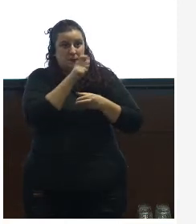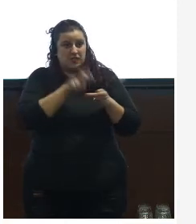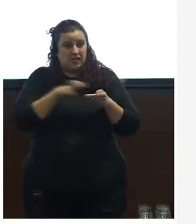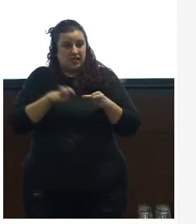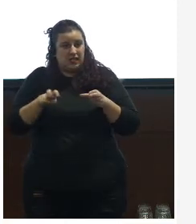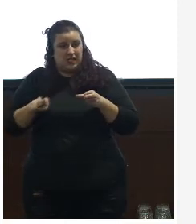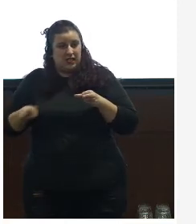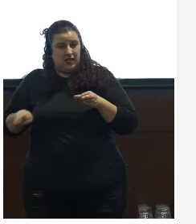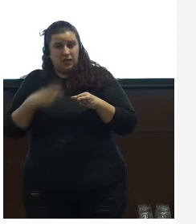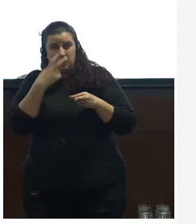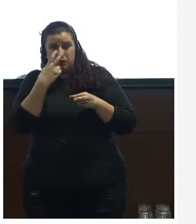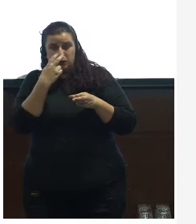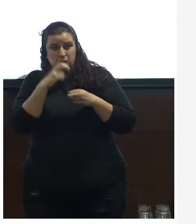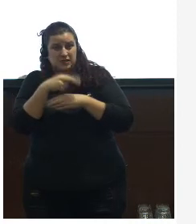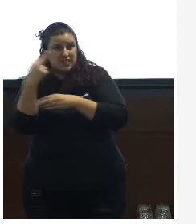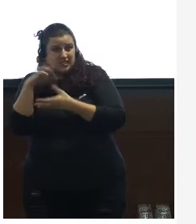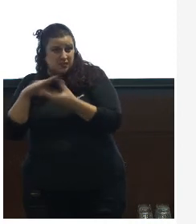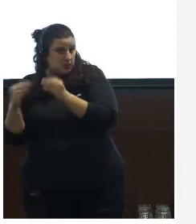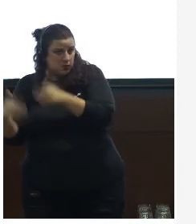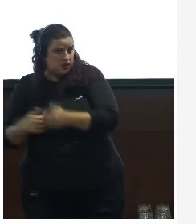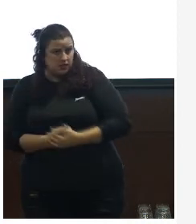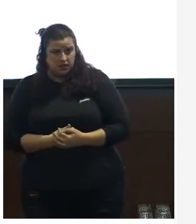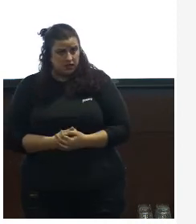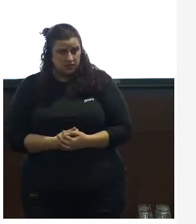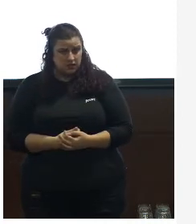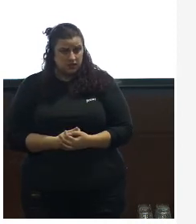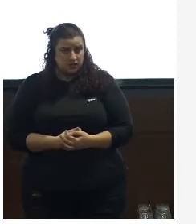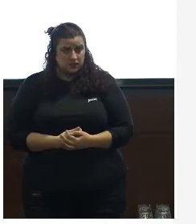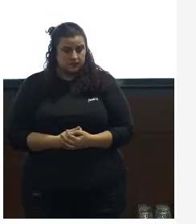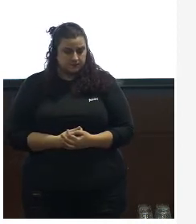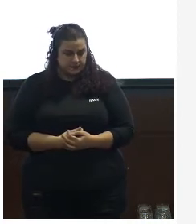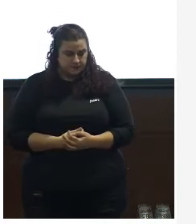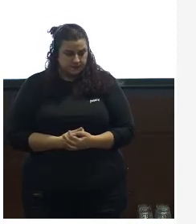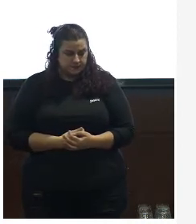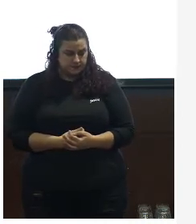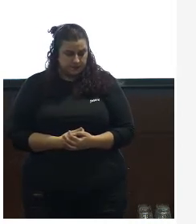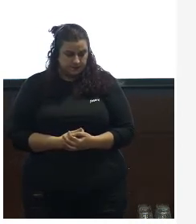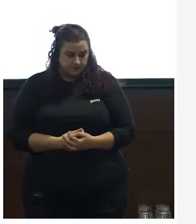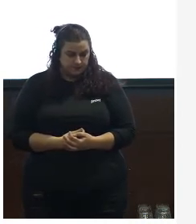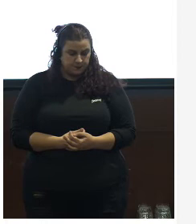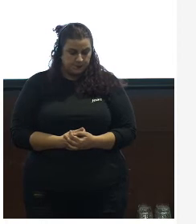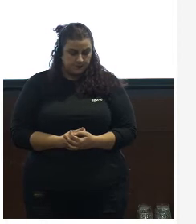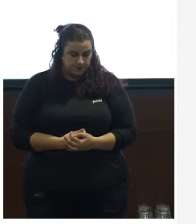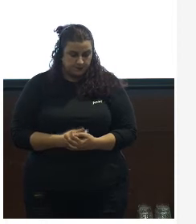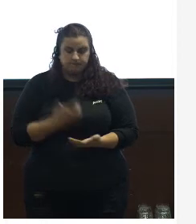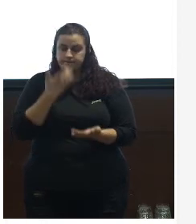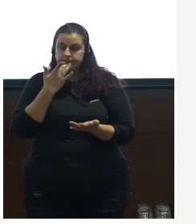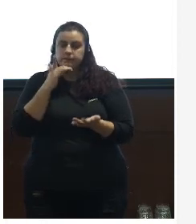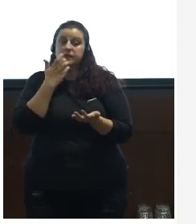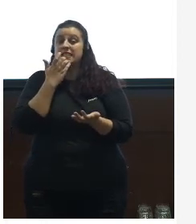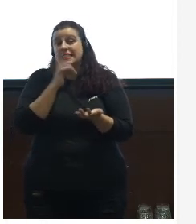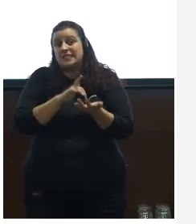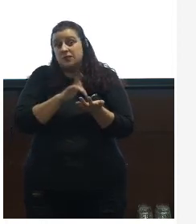last one, tender boats. I'm not sure if anyone knows what a tender boat is, but it's when the big cruise ships cannot get into the